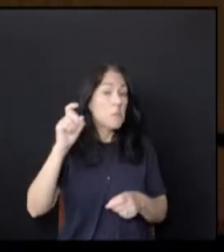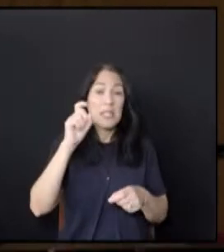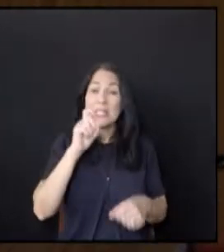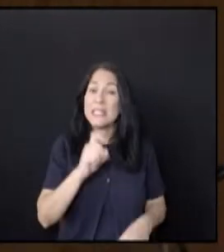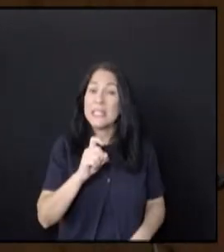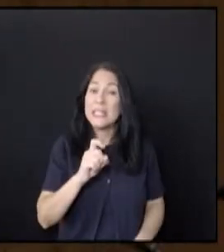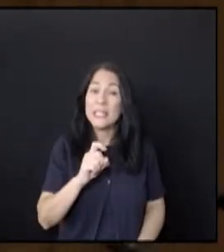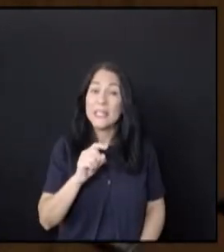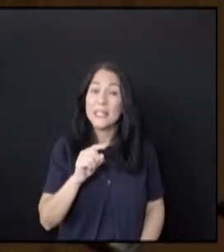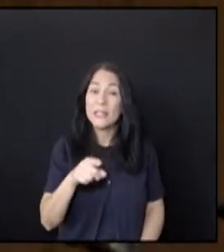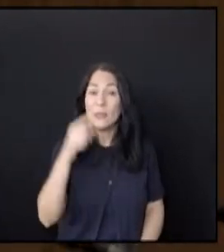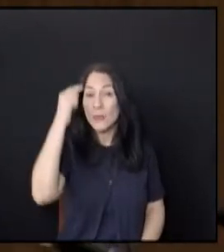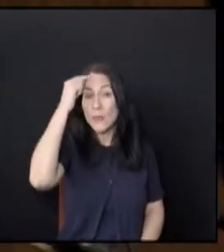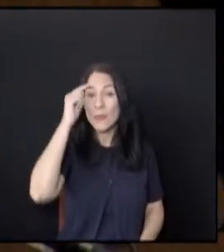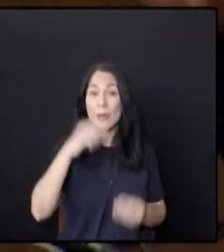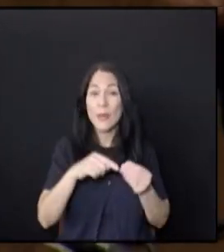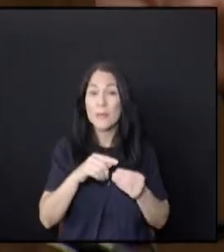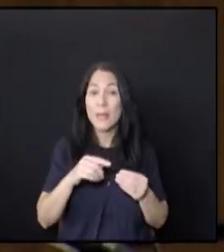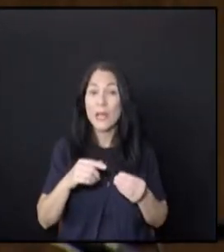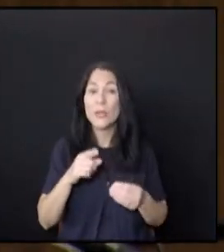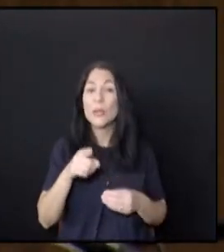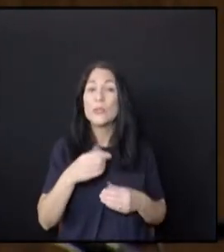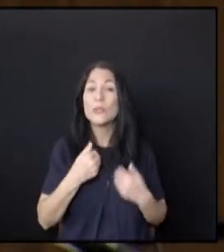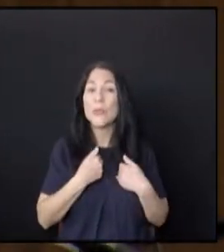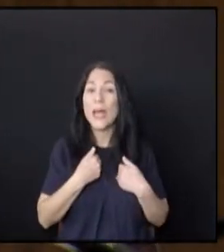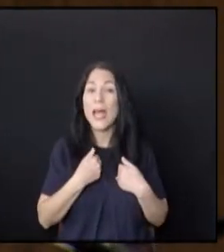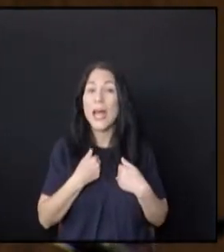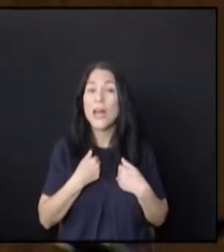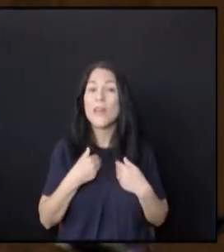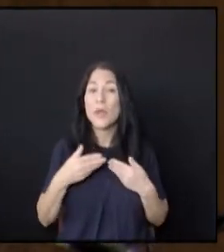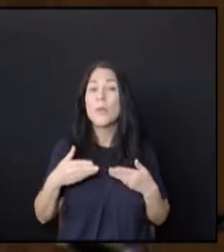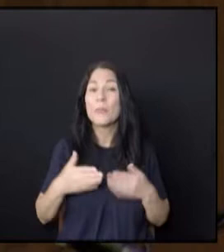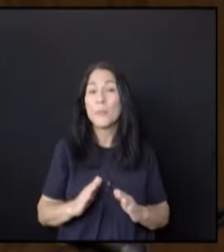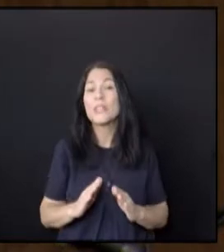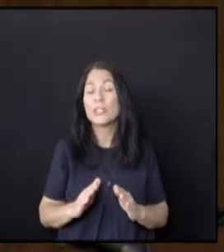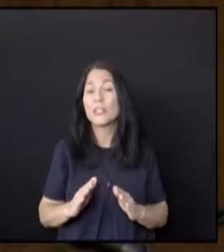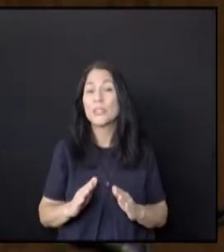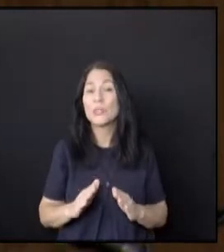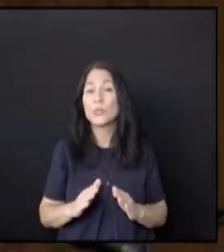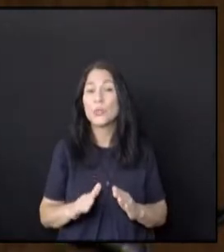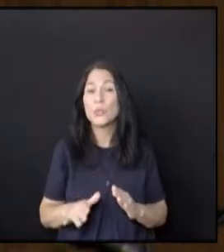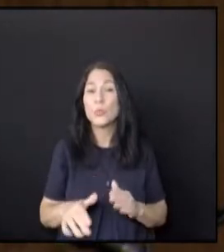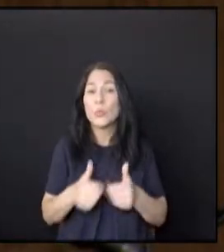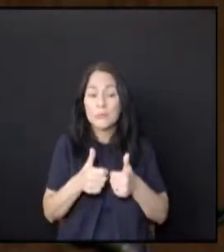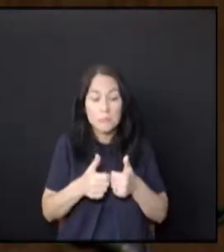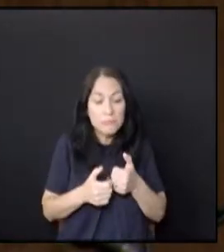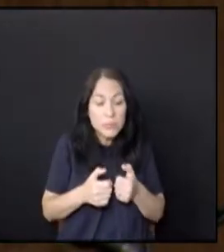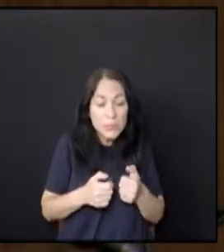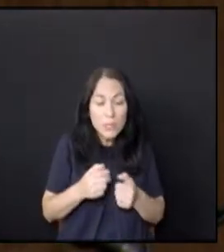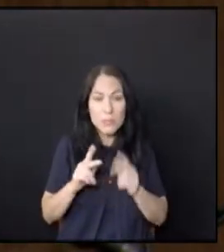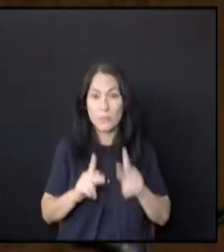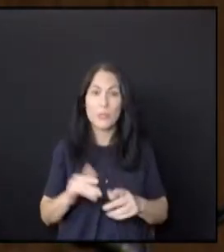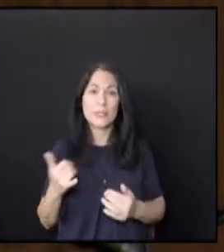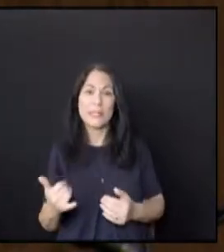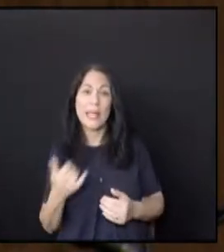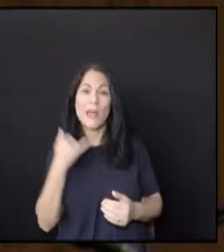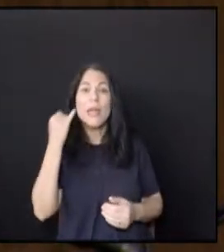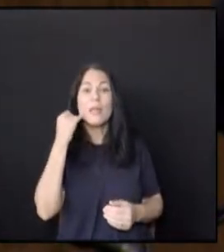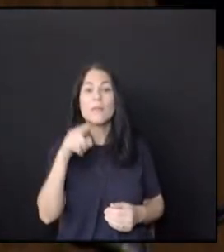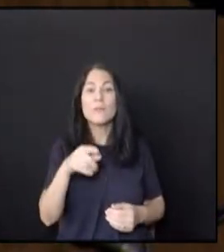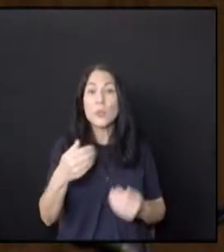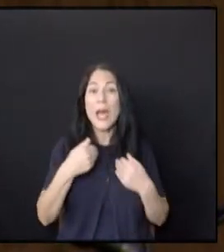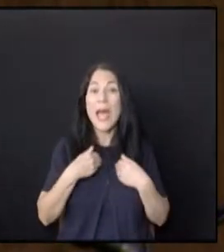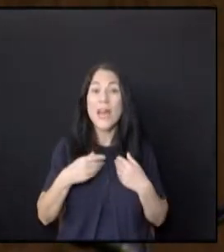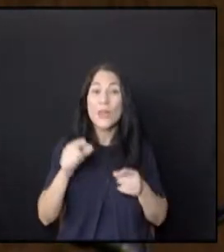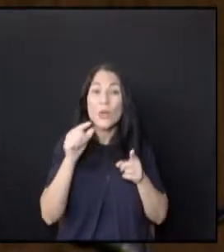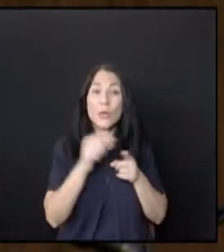your mind in this time, that you have permission to get out your phone and call somebody. Or if you have a word of encouragement for somebody, that's